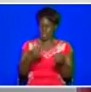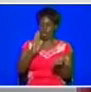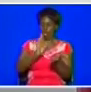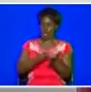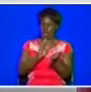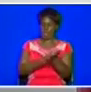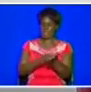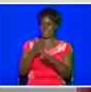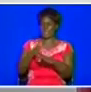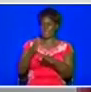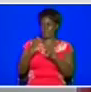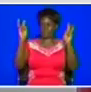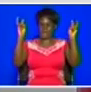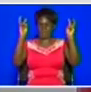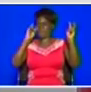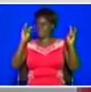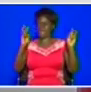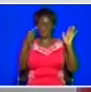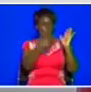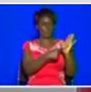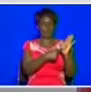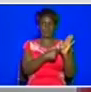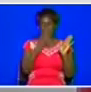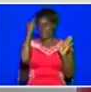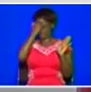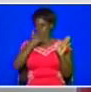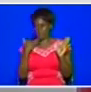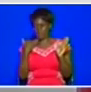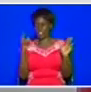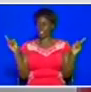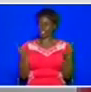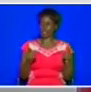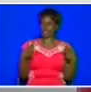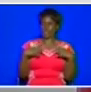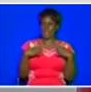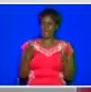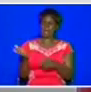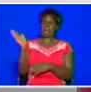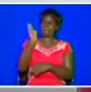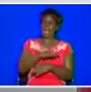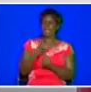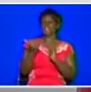views coming in. The hashtag is checkpoint at KTN News at Yvonne Okwara. We're taking a break. We're back with the